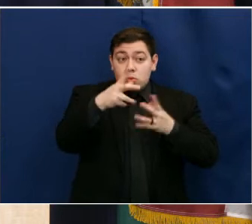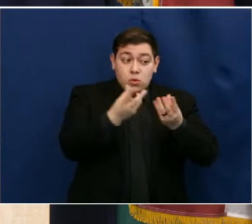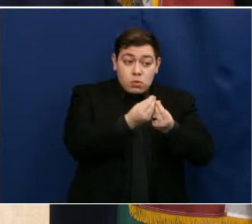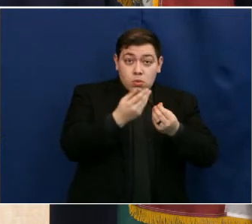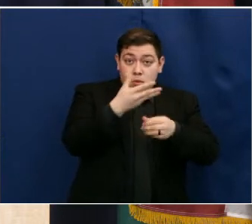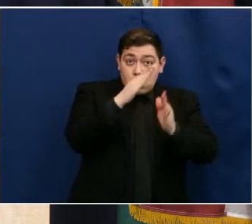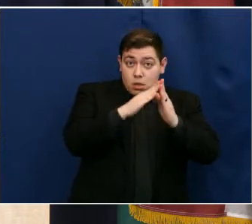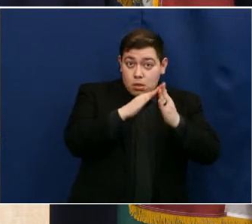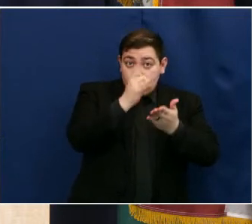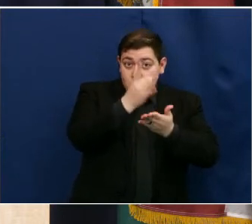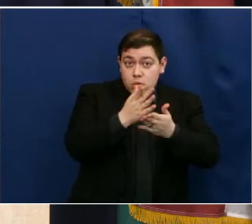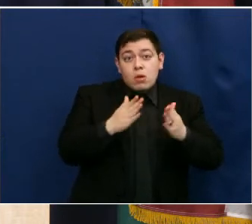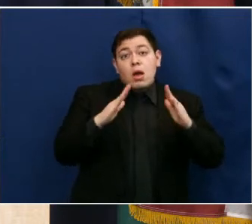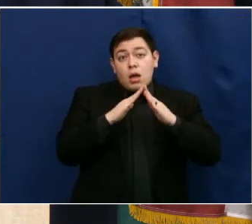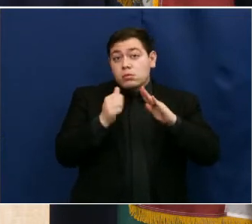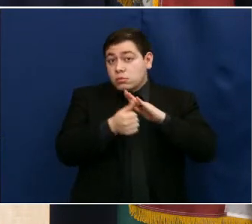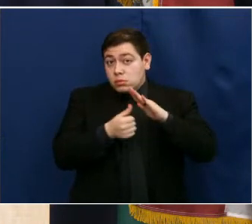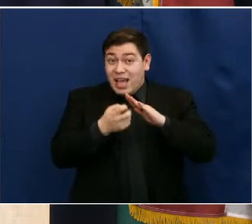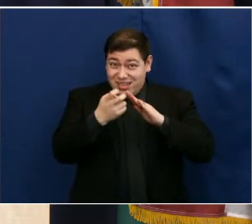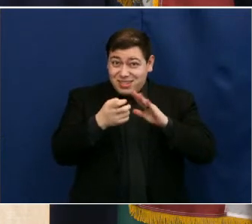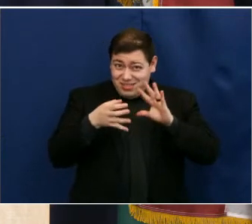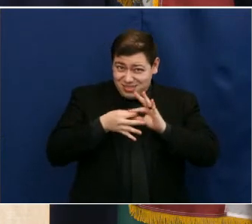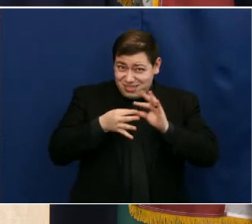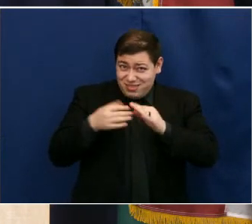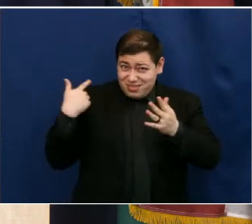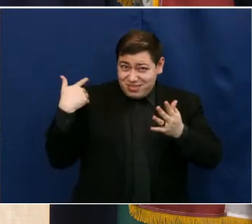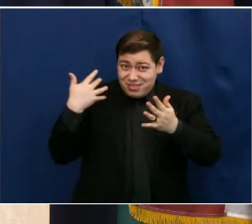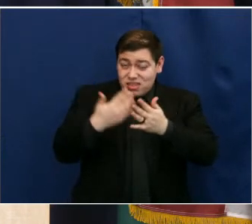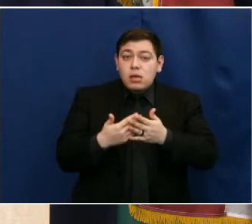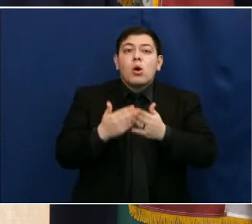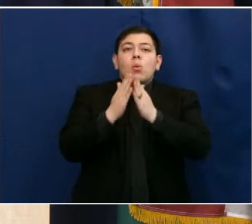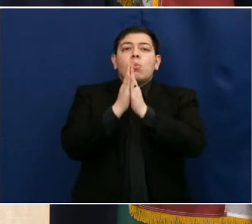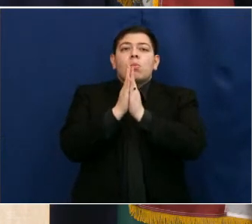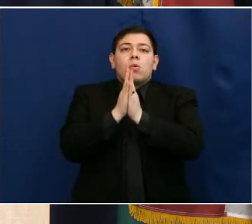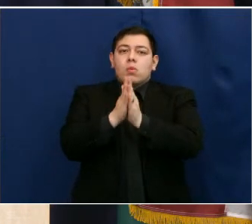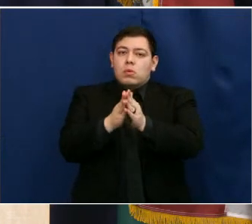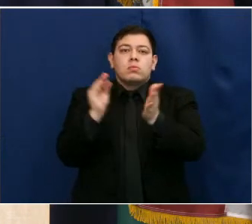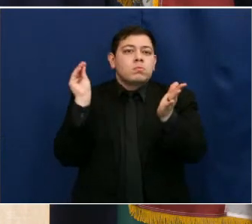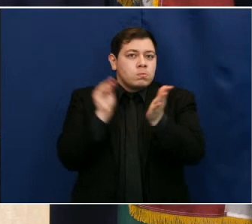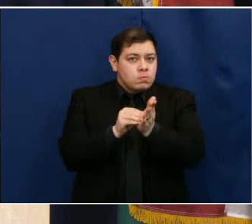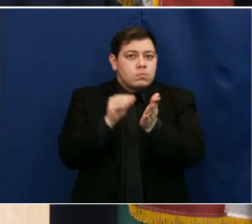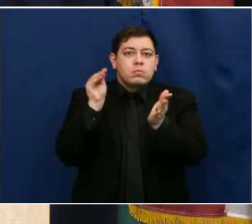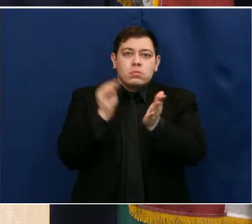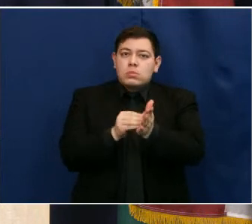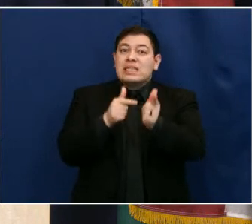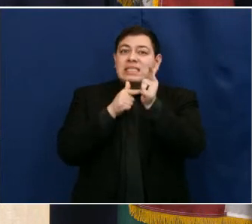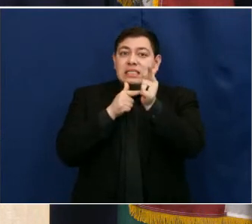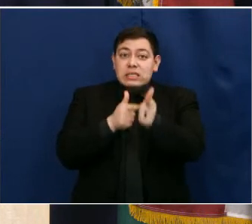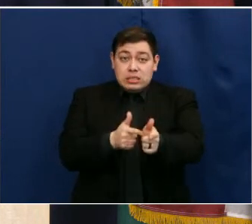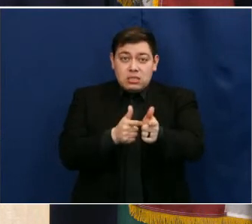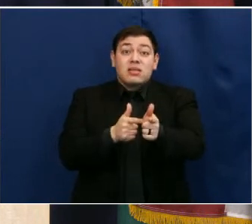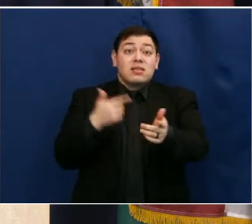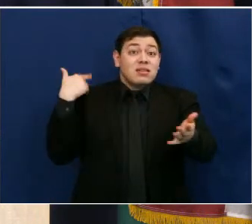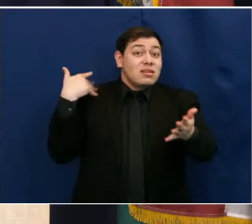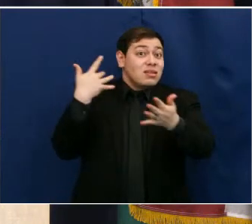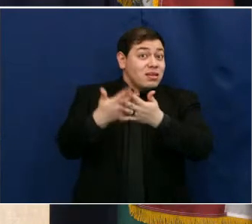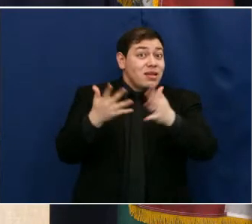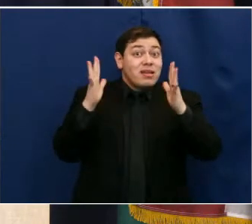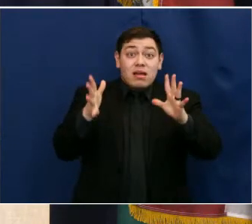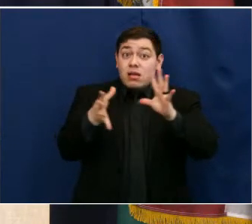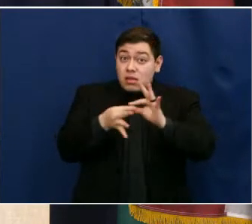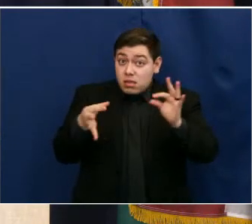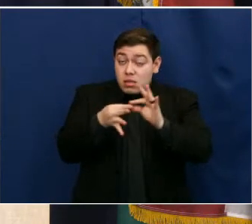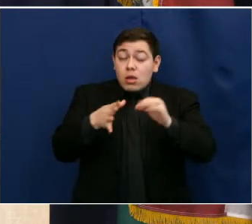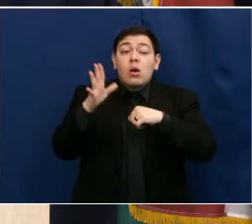podamos regresar a una etapa de convivir, como lo habíamos hecho antes, pero por el momento no tenemos